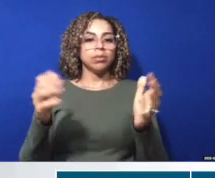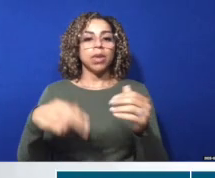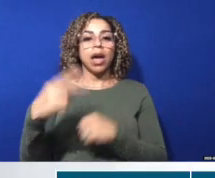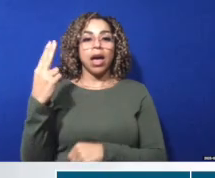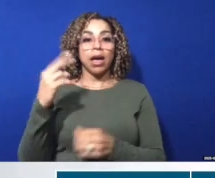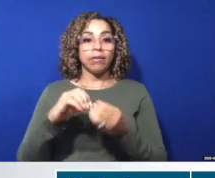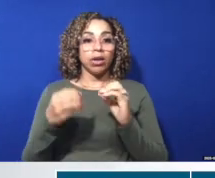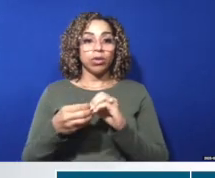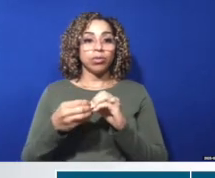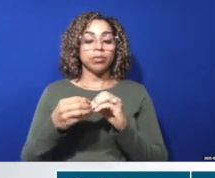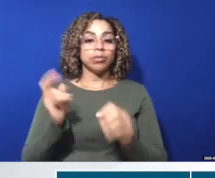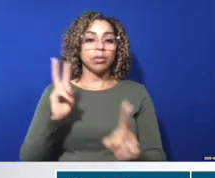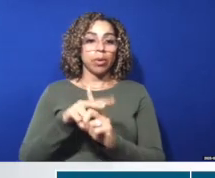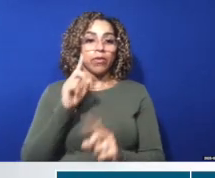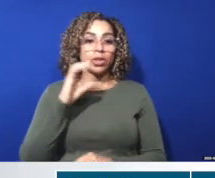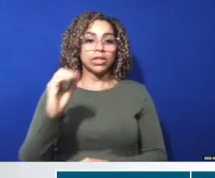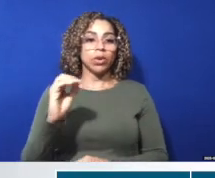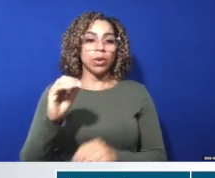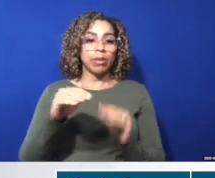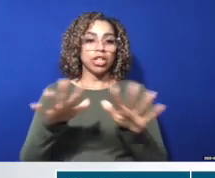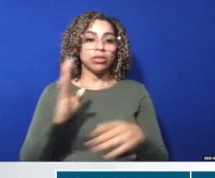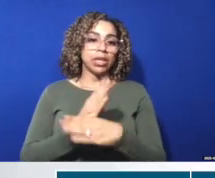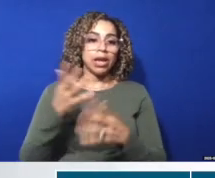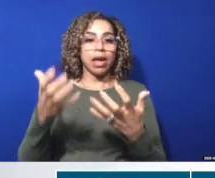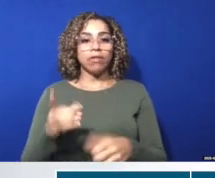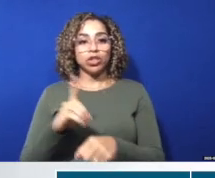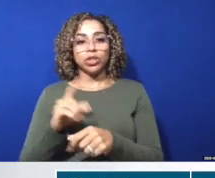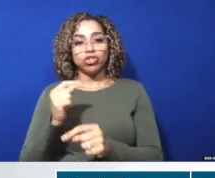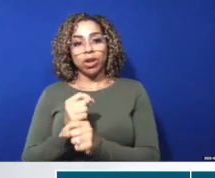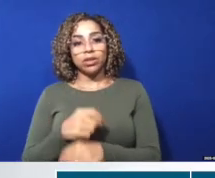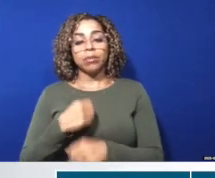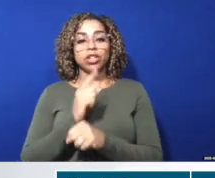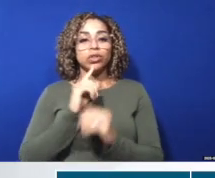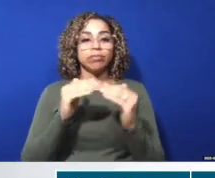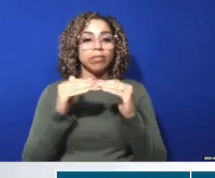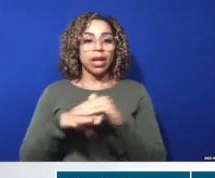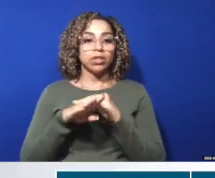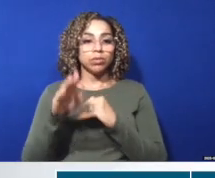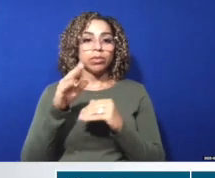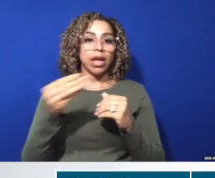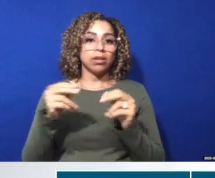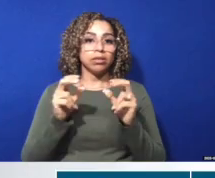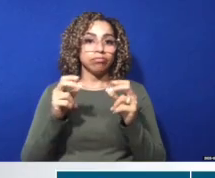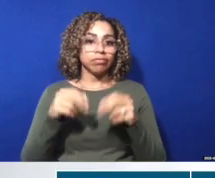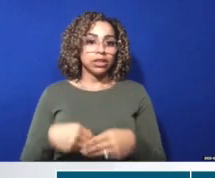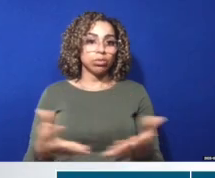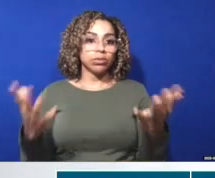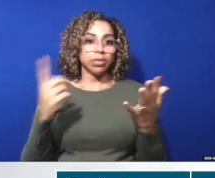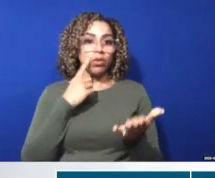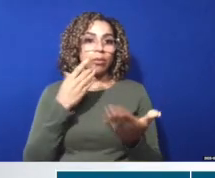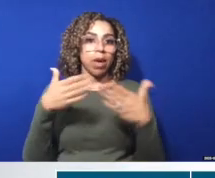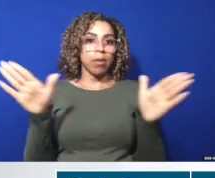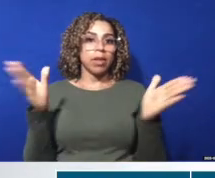trucks, ensuring equitable access to and disbursement of public funds, and shifting